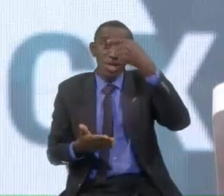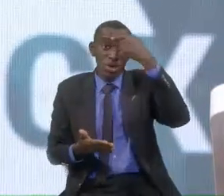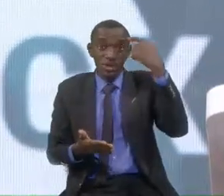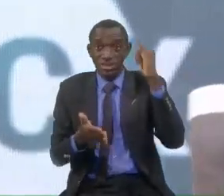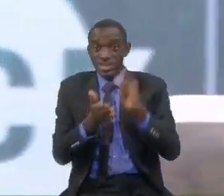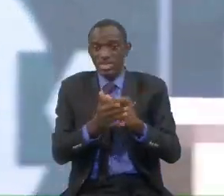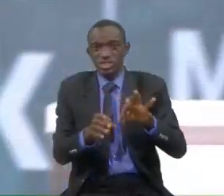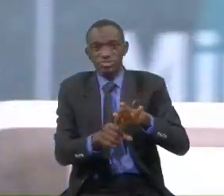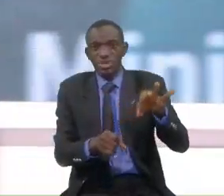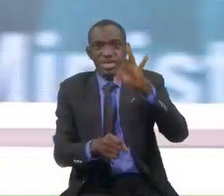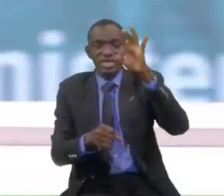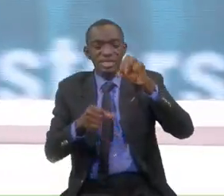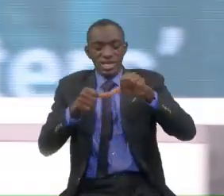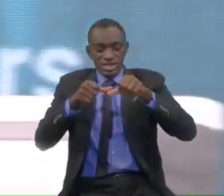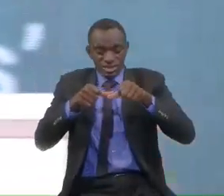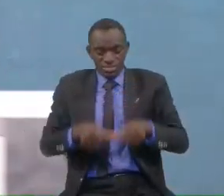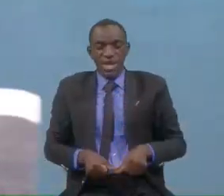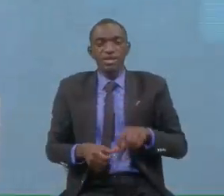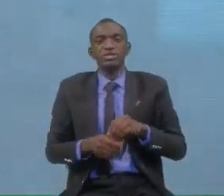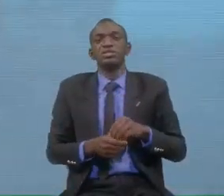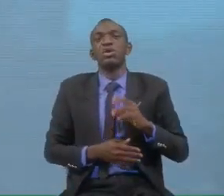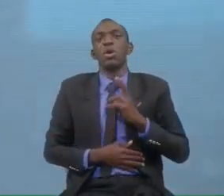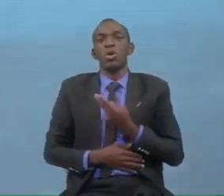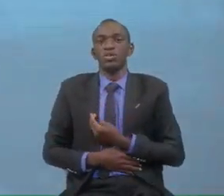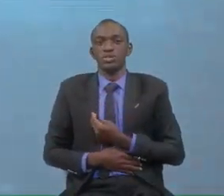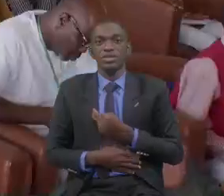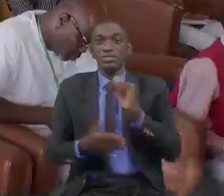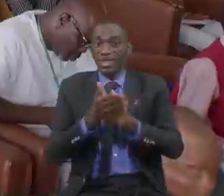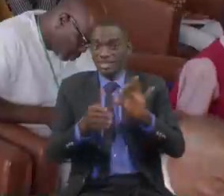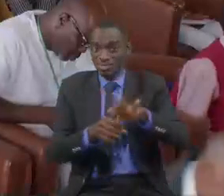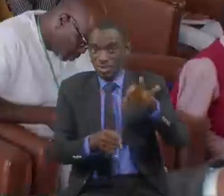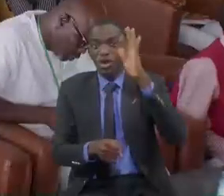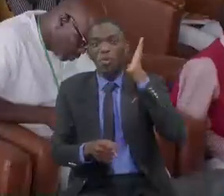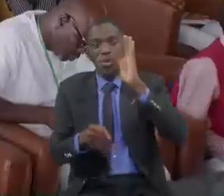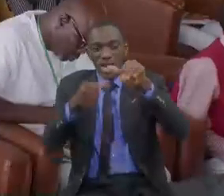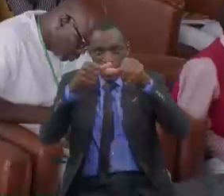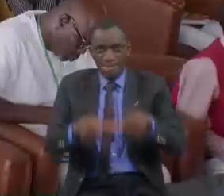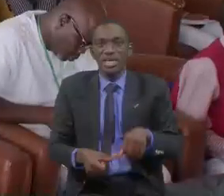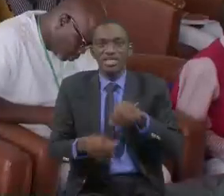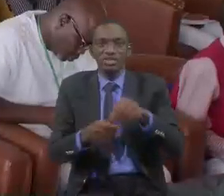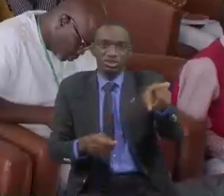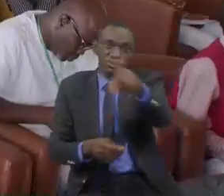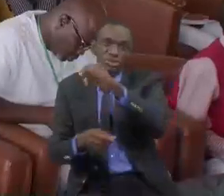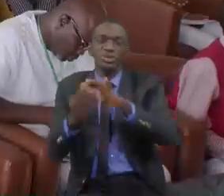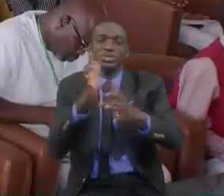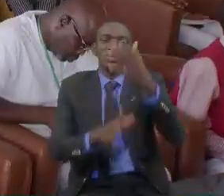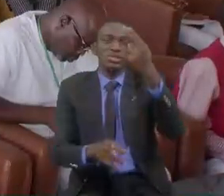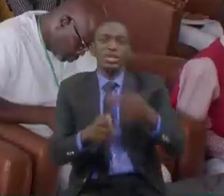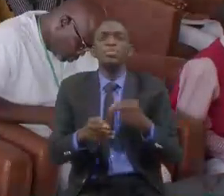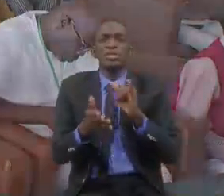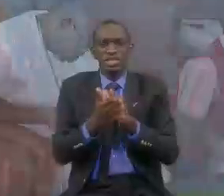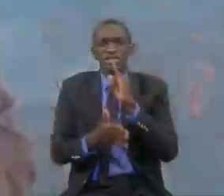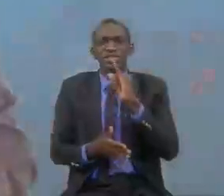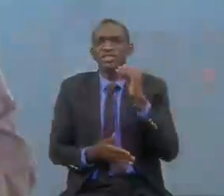abides in us. That spirit will abide in you. That's the essence of